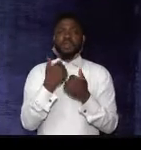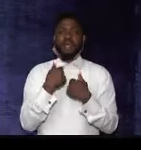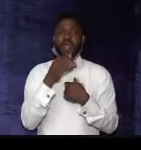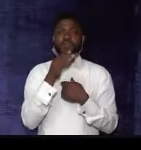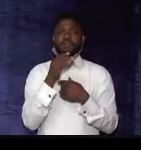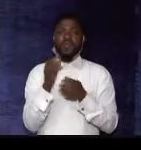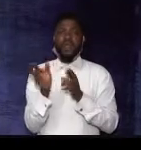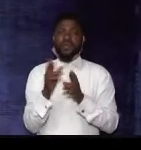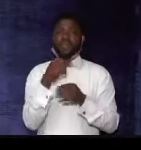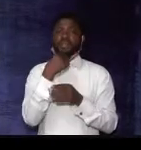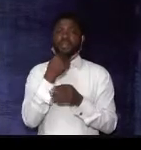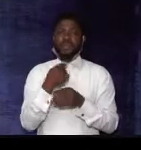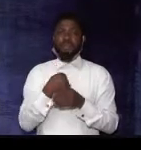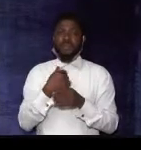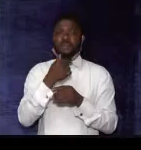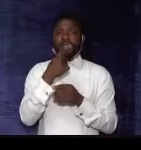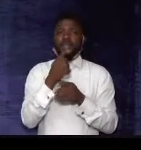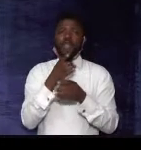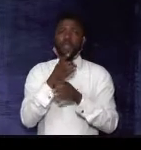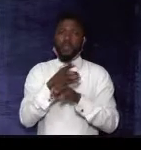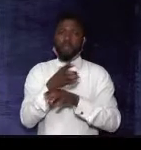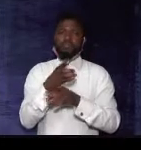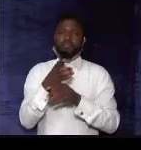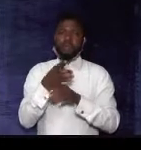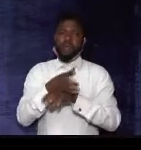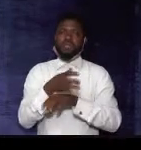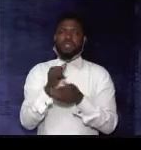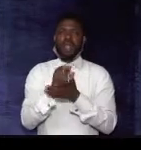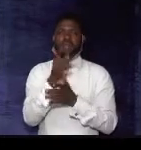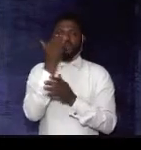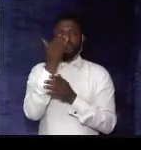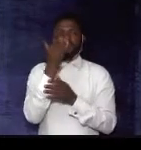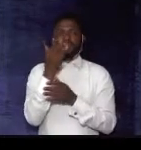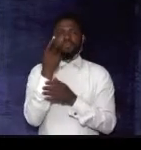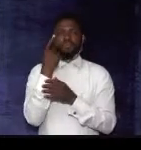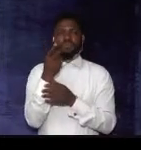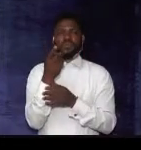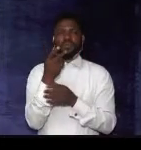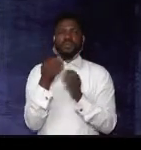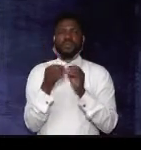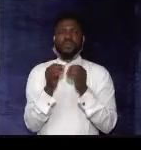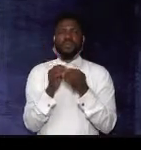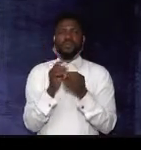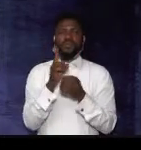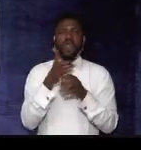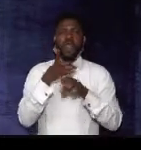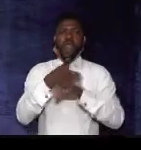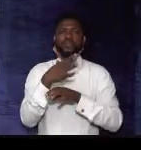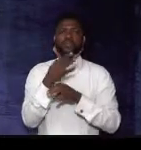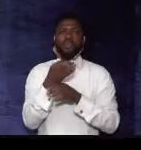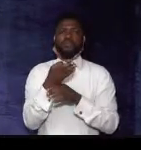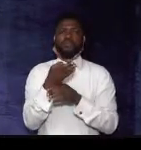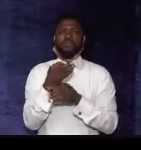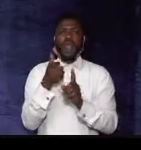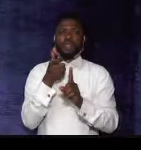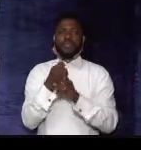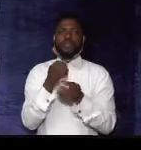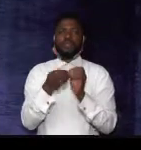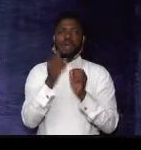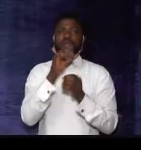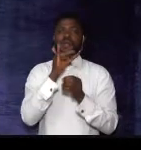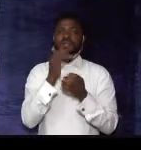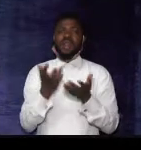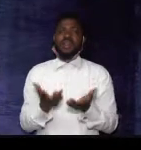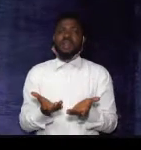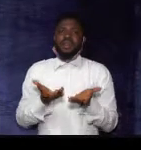use. Some of you have been saying, you are already telling me the causes that you know. Then let's look at what I have here as the cause of accident. One